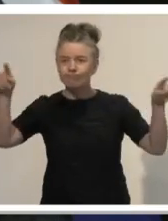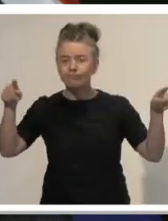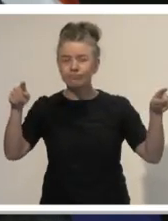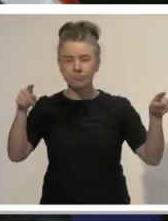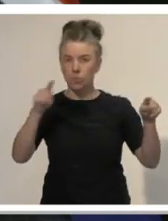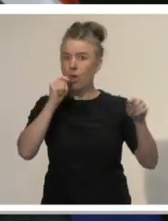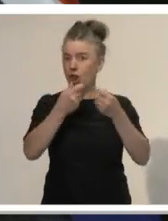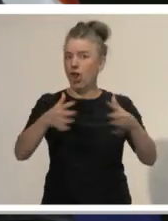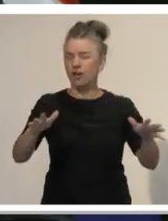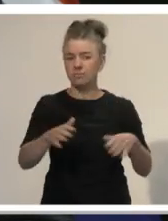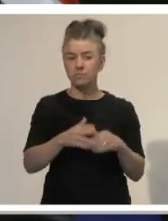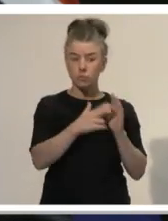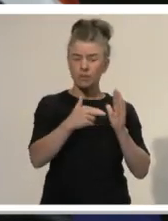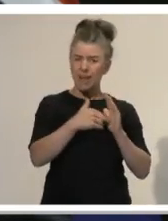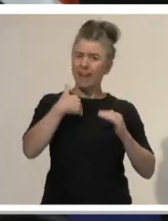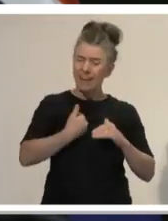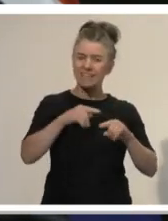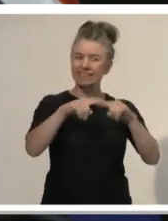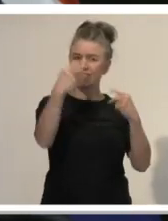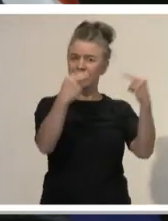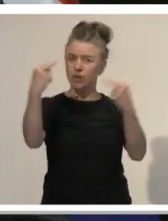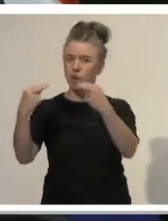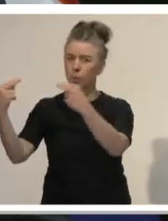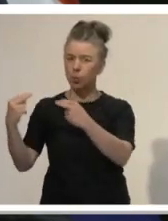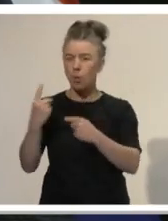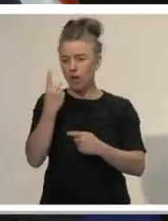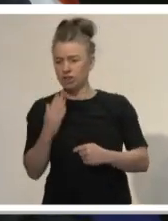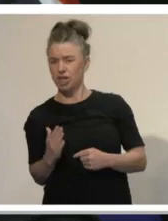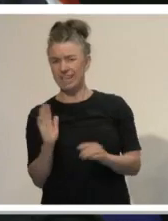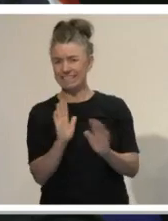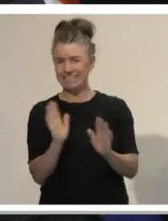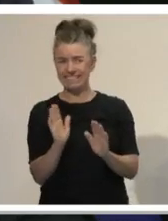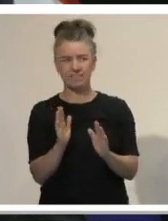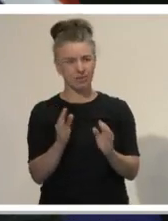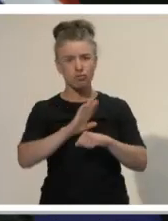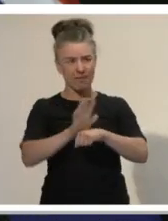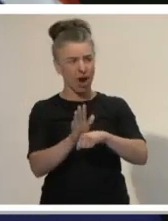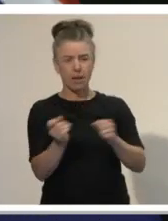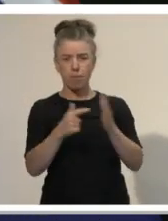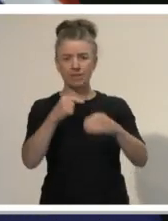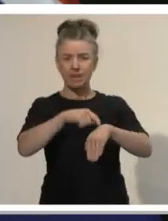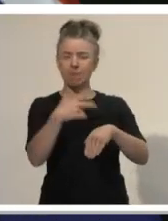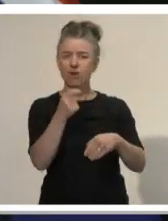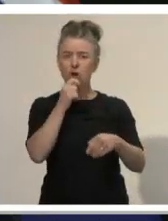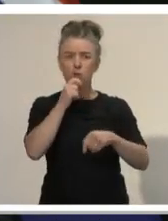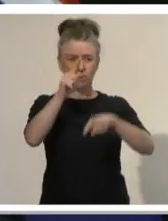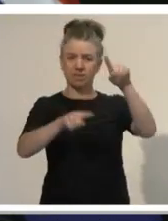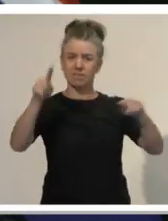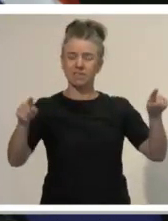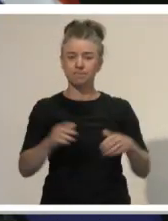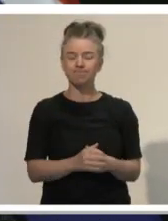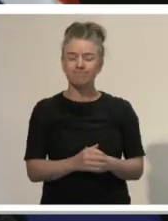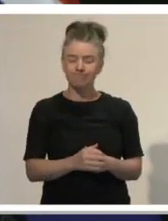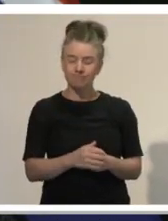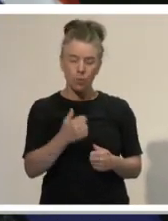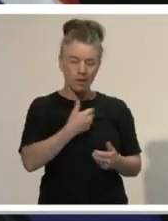information that New Zealanders rely on, especially at times like these. So we've developed an immediate support package in